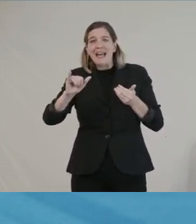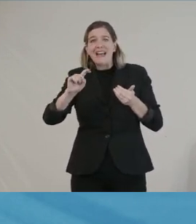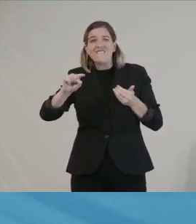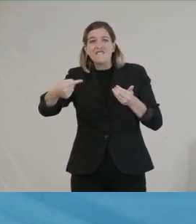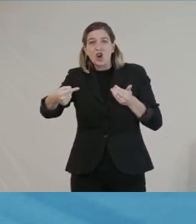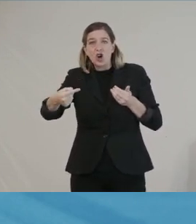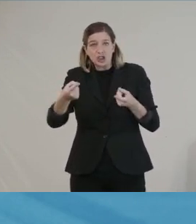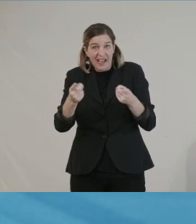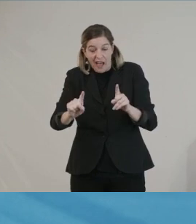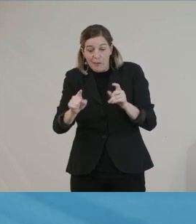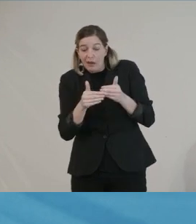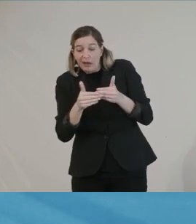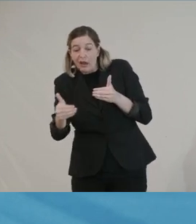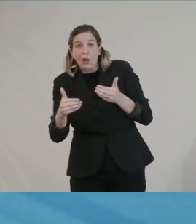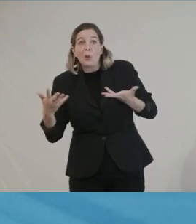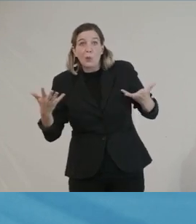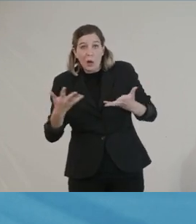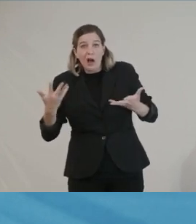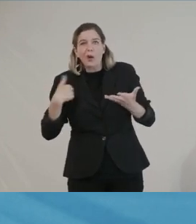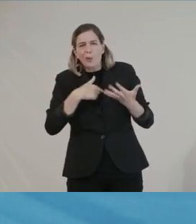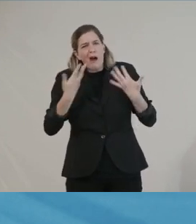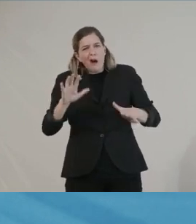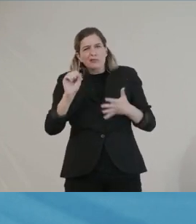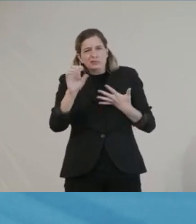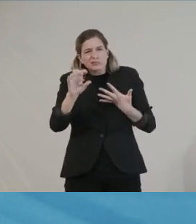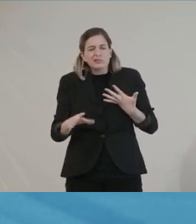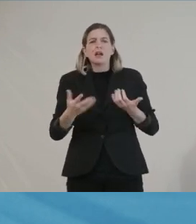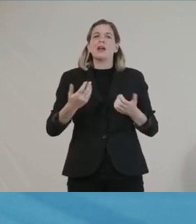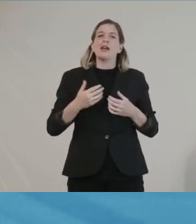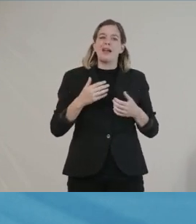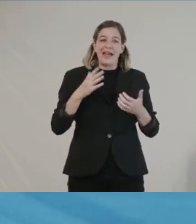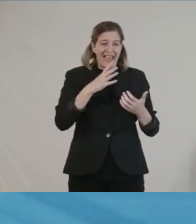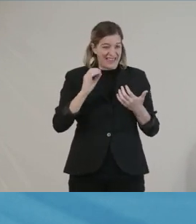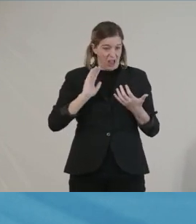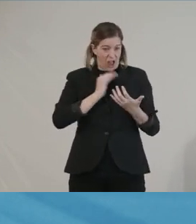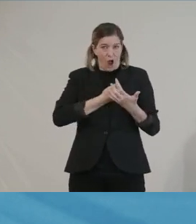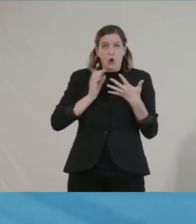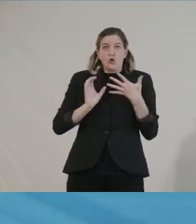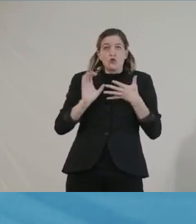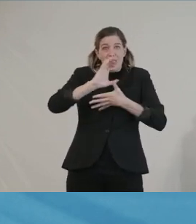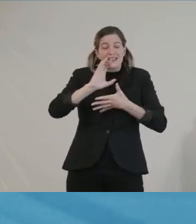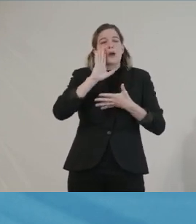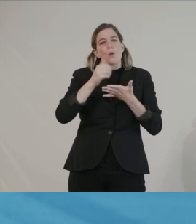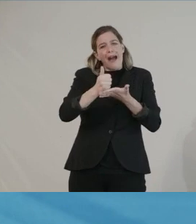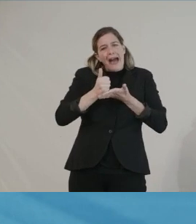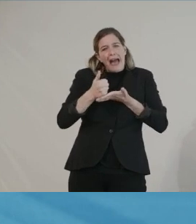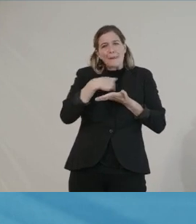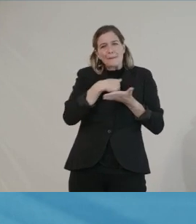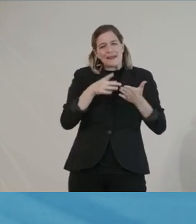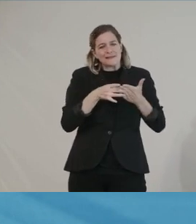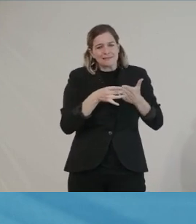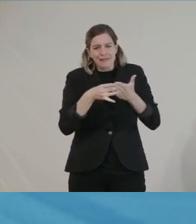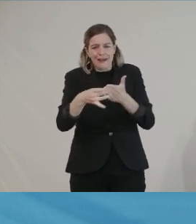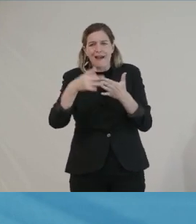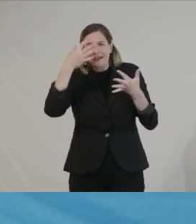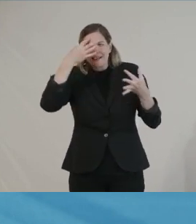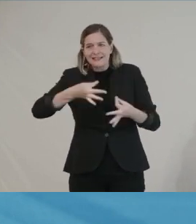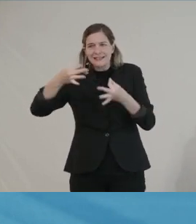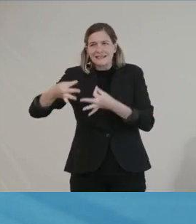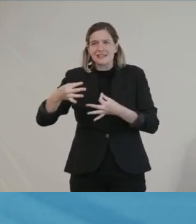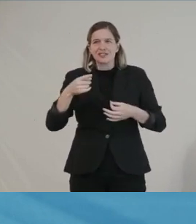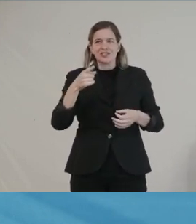is going to be the guidelines that will help guide our decision-making. Why would you wait till next week? People's lives and livelihoods are on the line